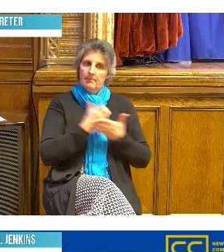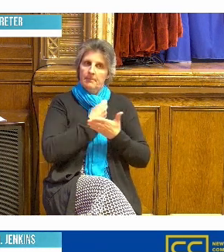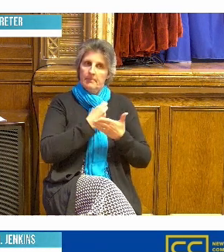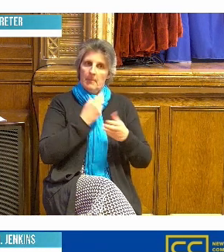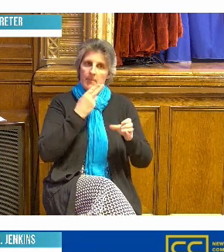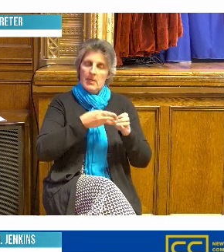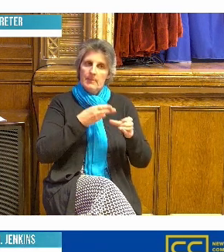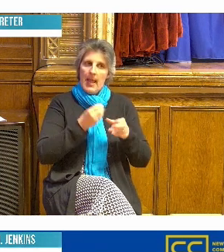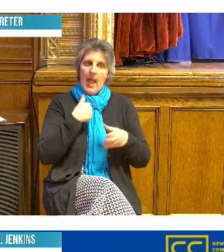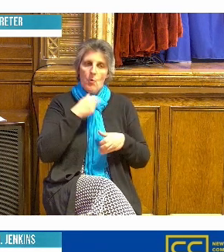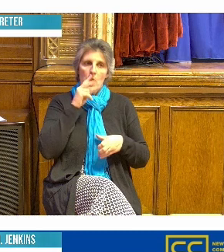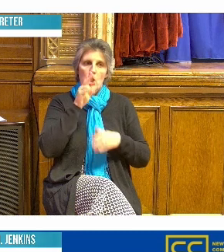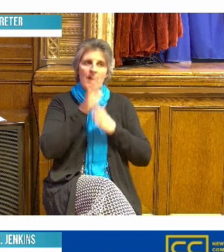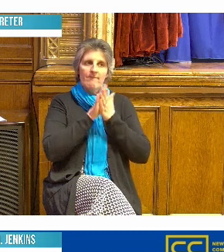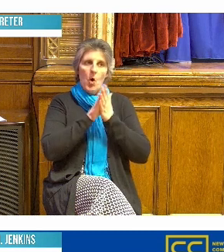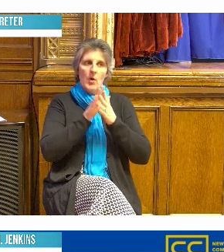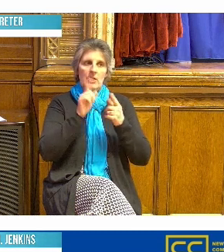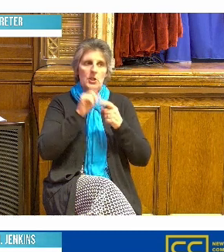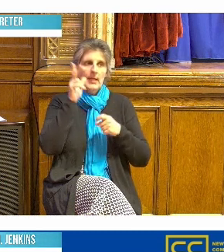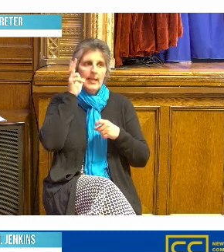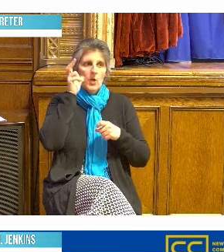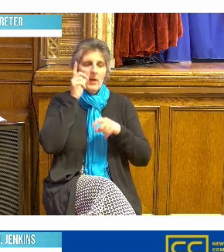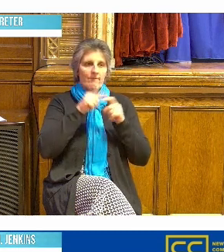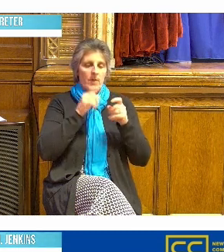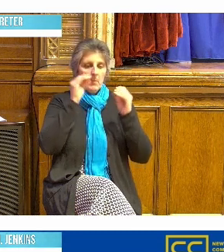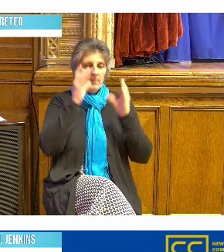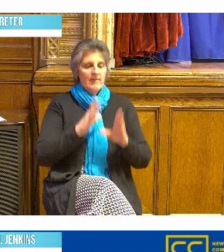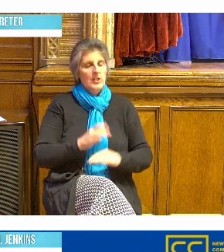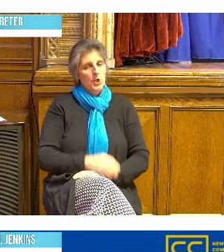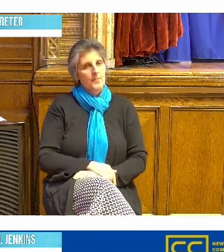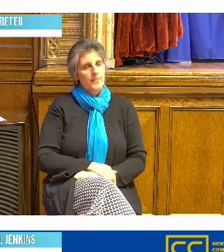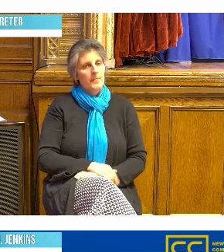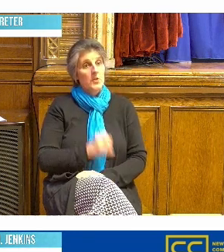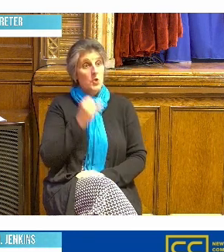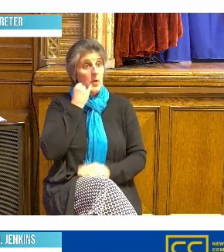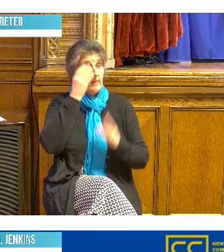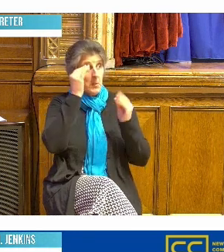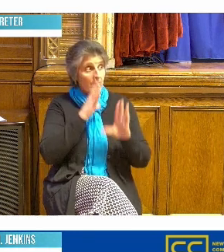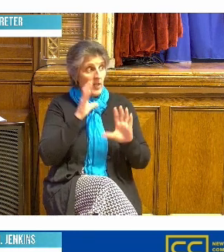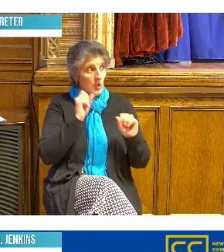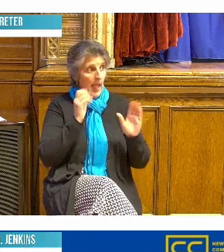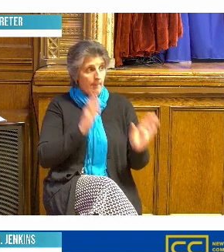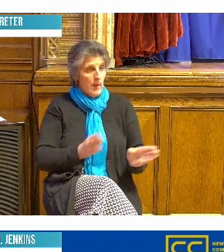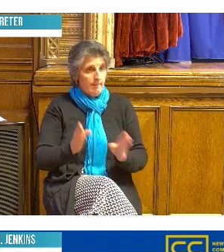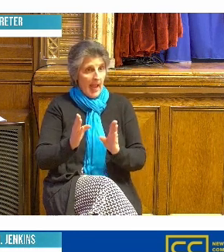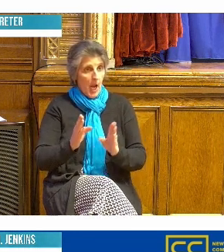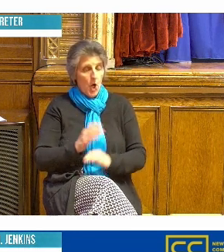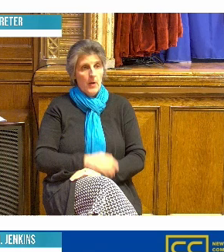participate, and we are looking forward to hearing from the professor. So if the professor can prepare.